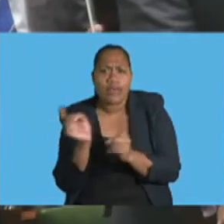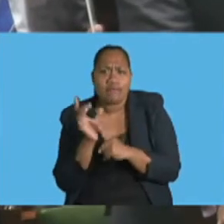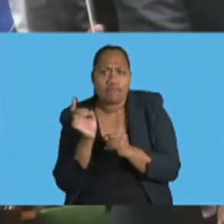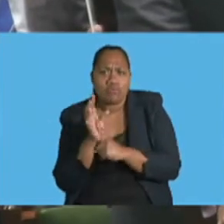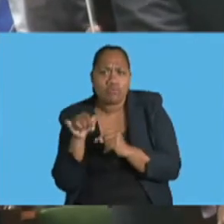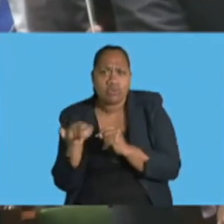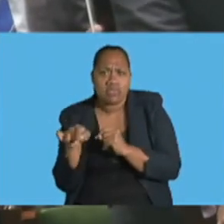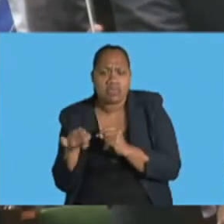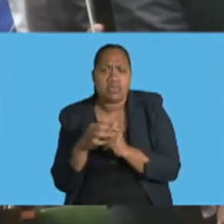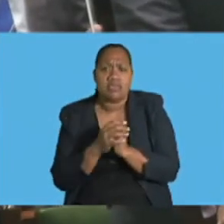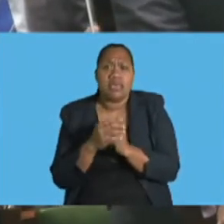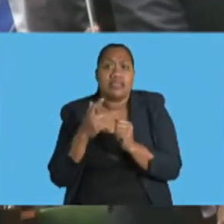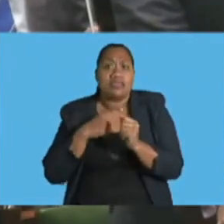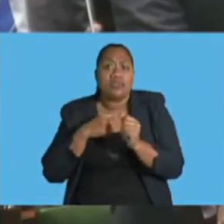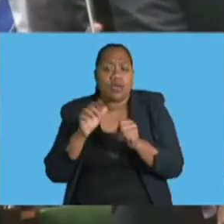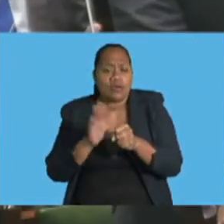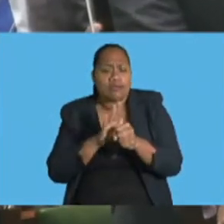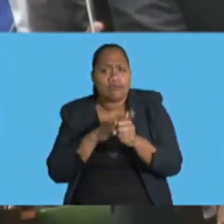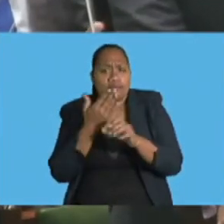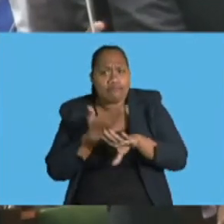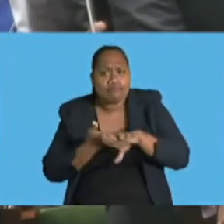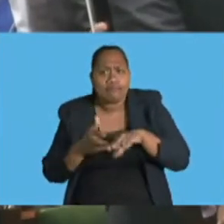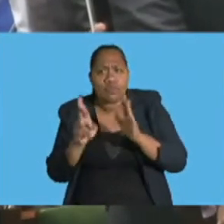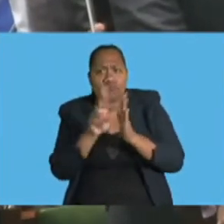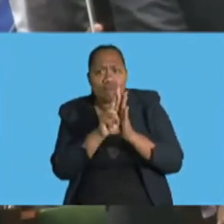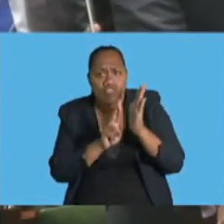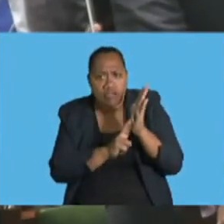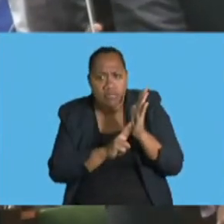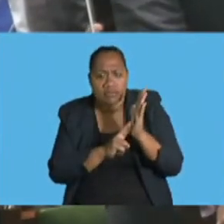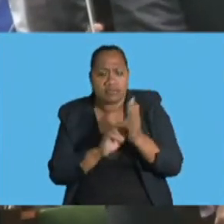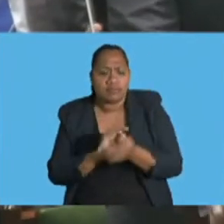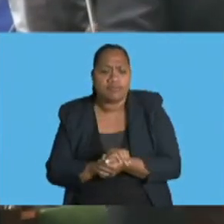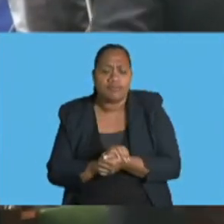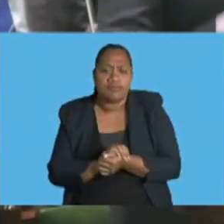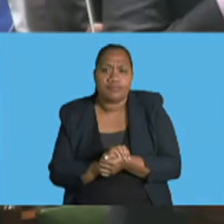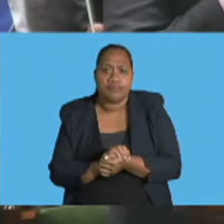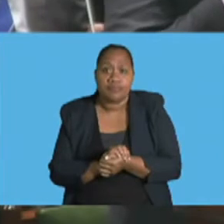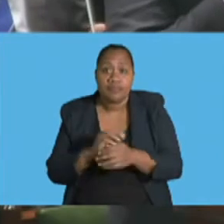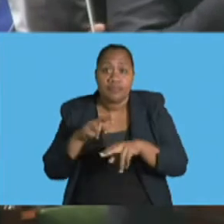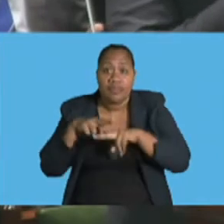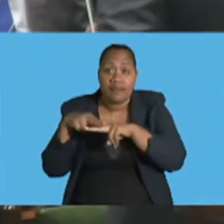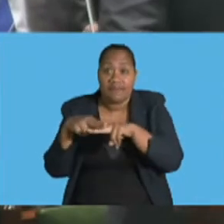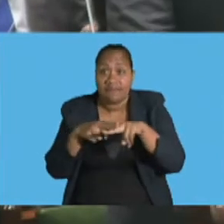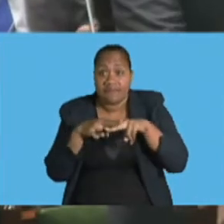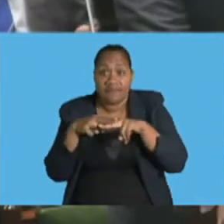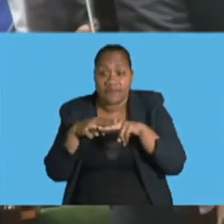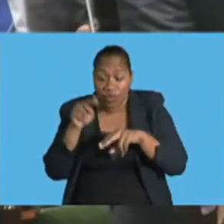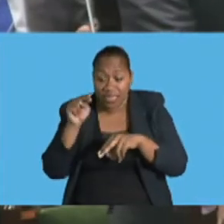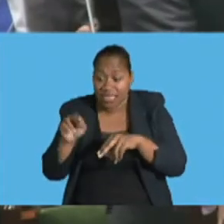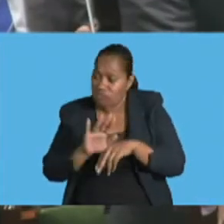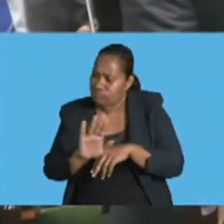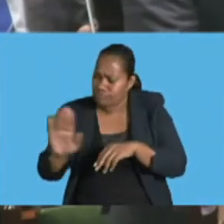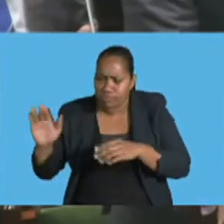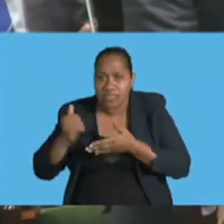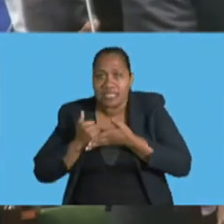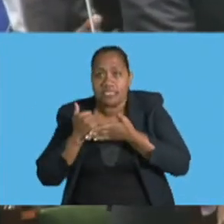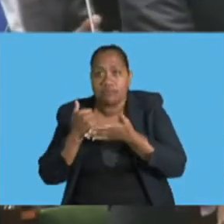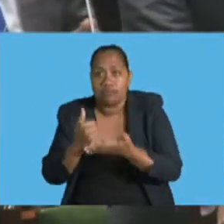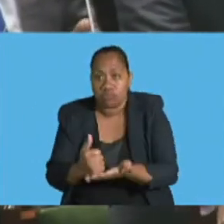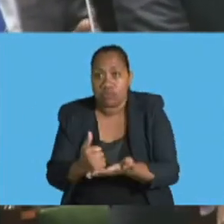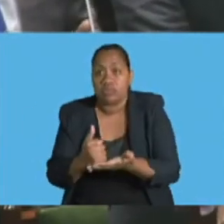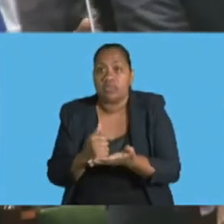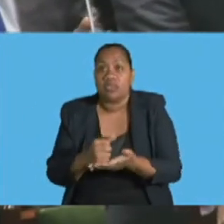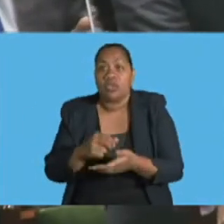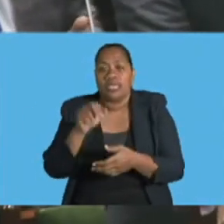absolute imperative of everyone getting behind it. The Fijian government seeks cross-party support and indeed